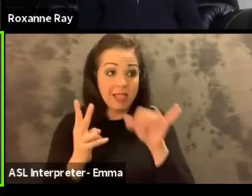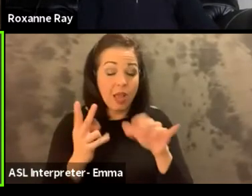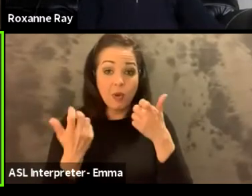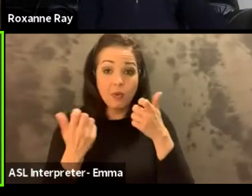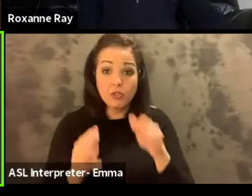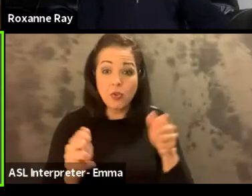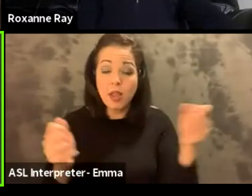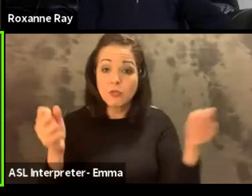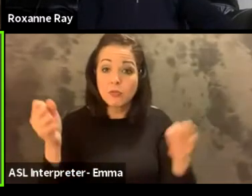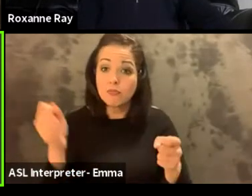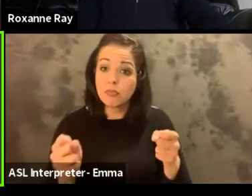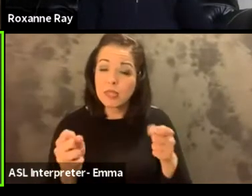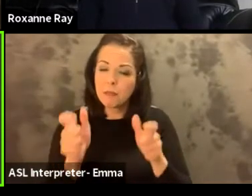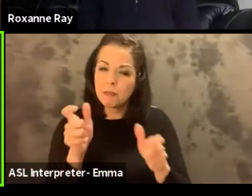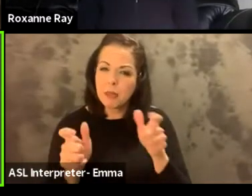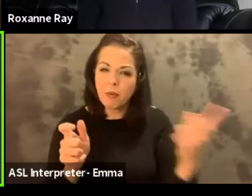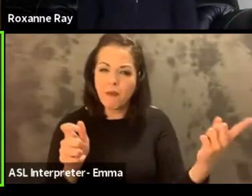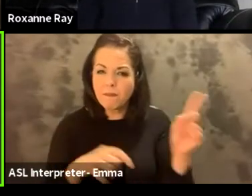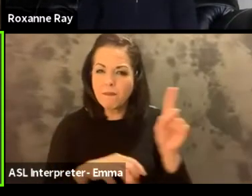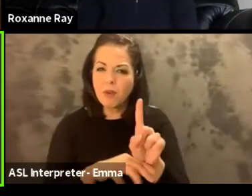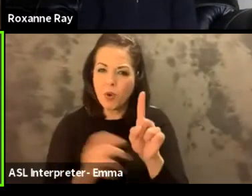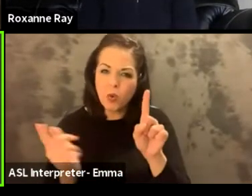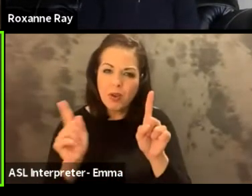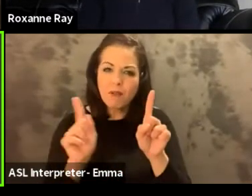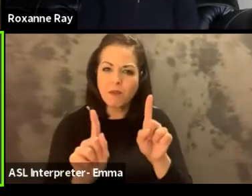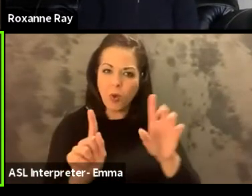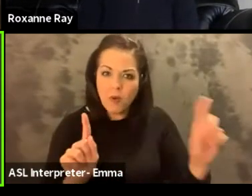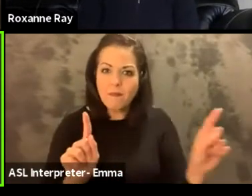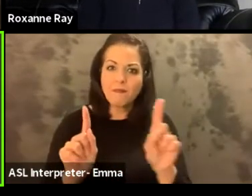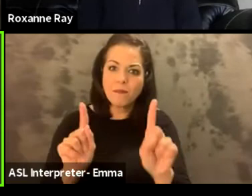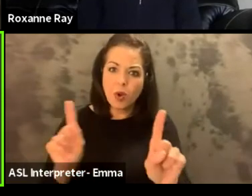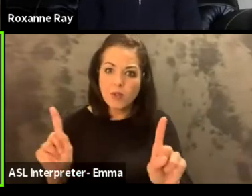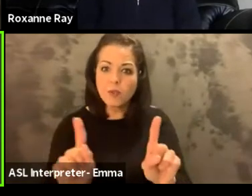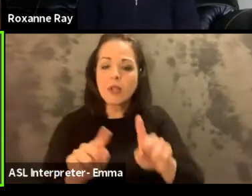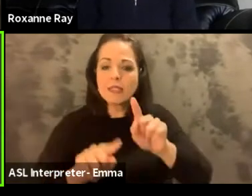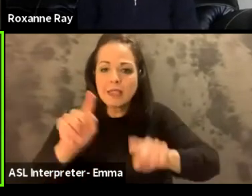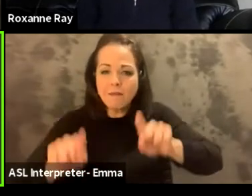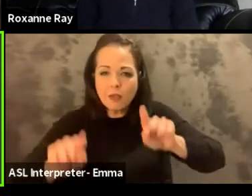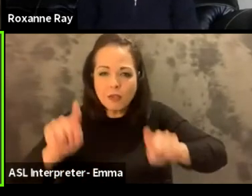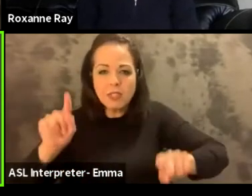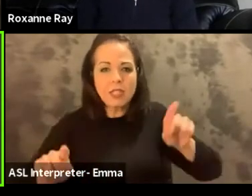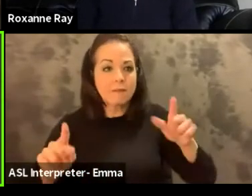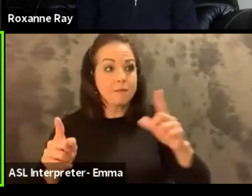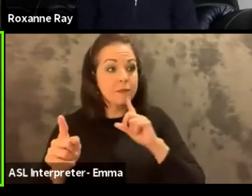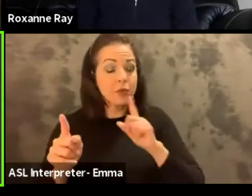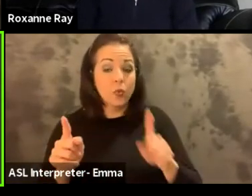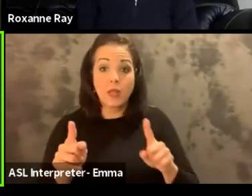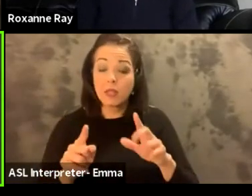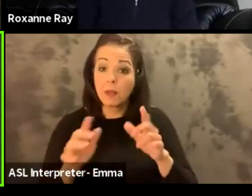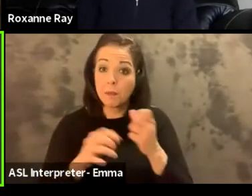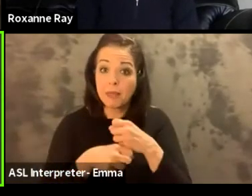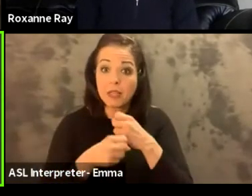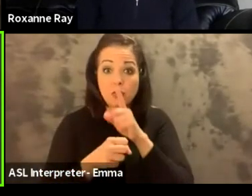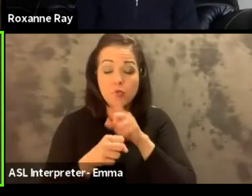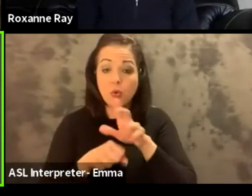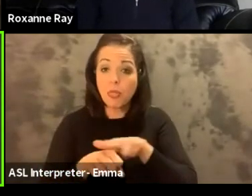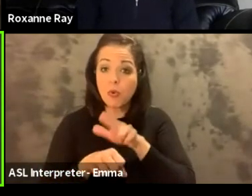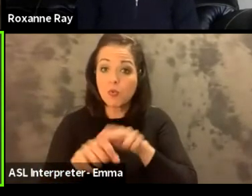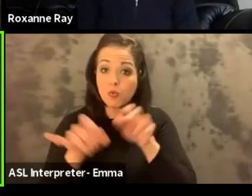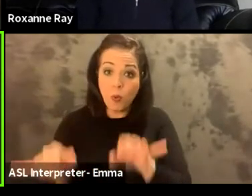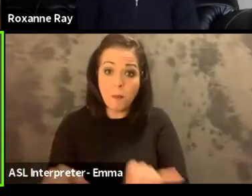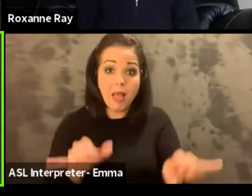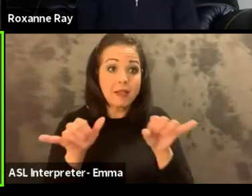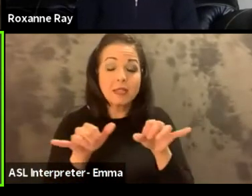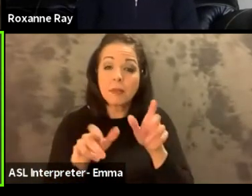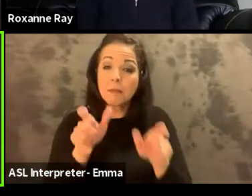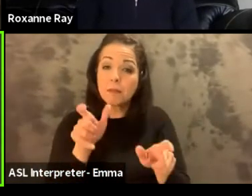lot of people forward in casting and diversity. Just making sure that the normalcy of people of color is being